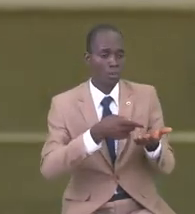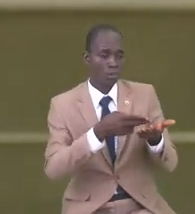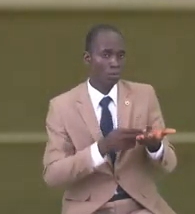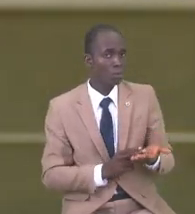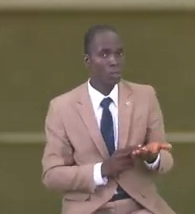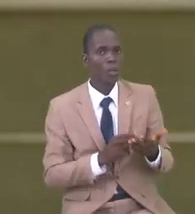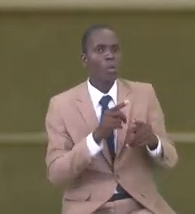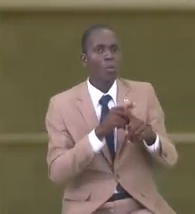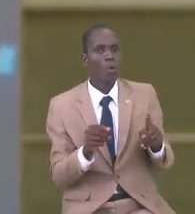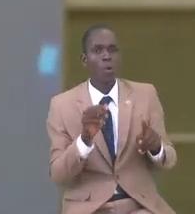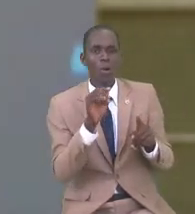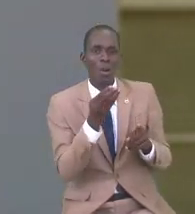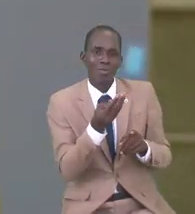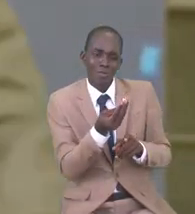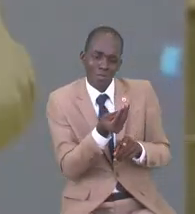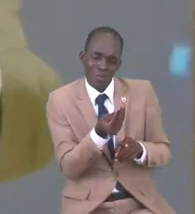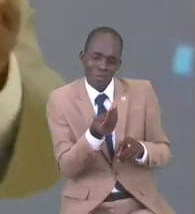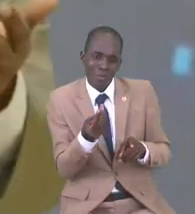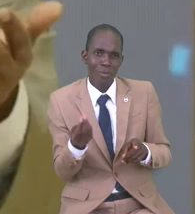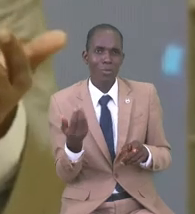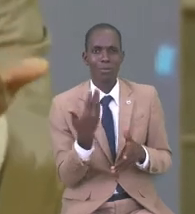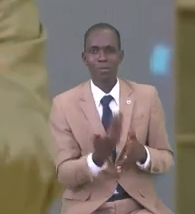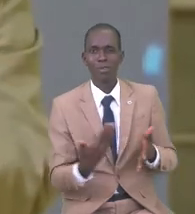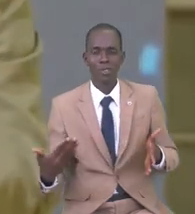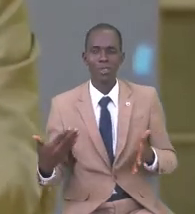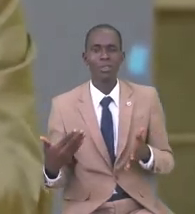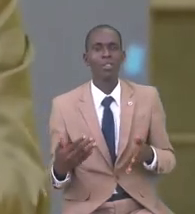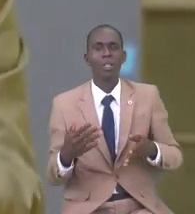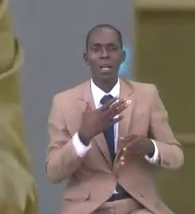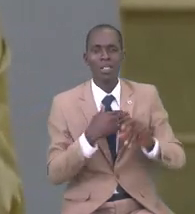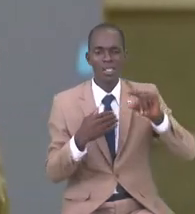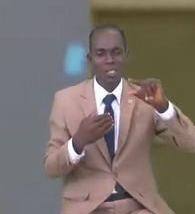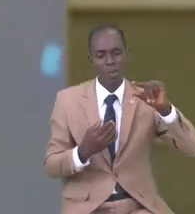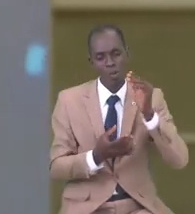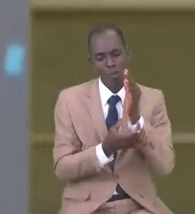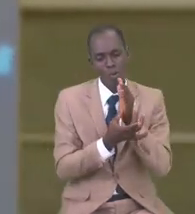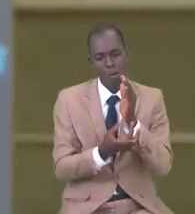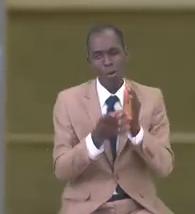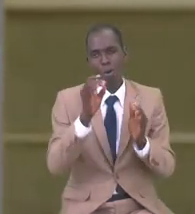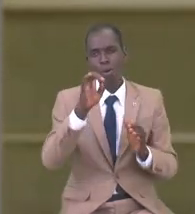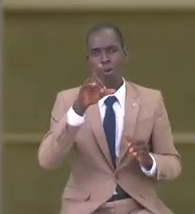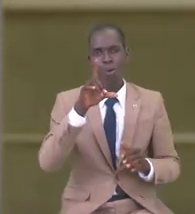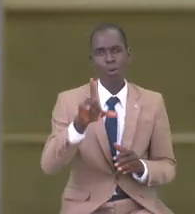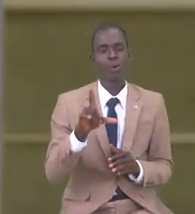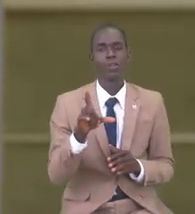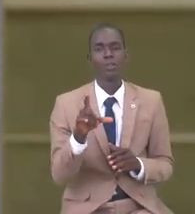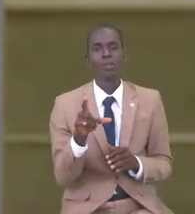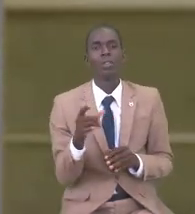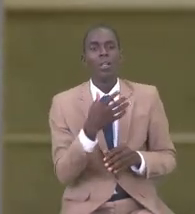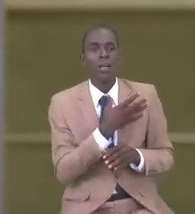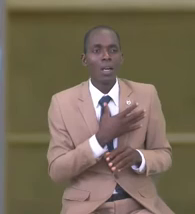a handful of meal in a barrel, and a little oil in a cruse.